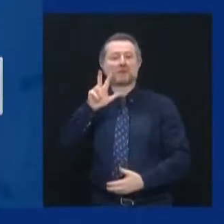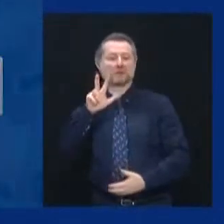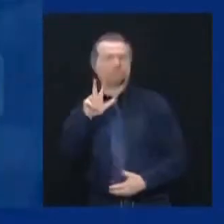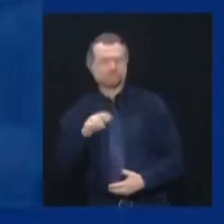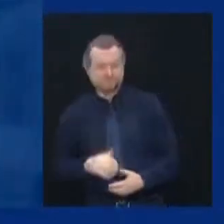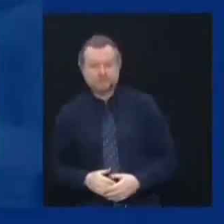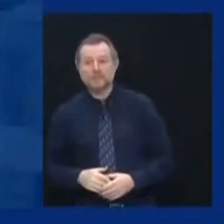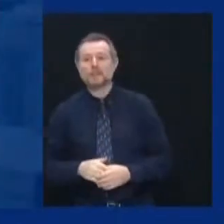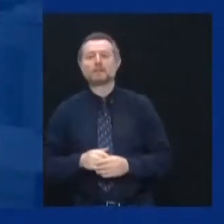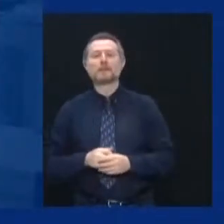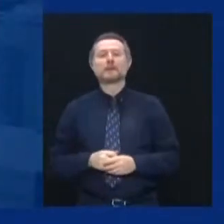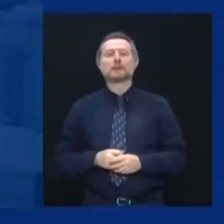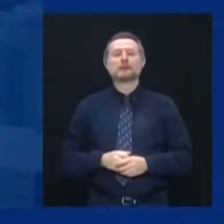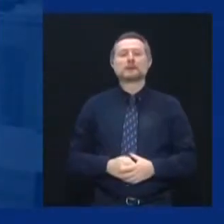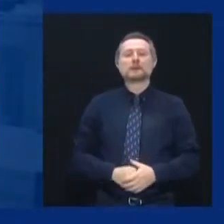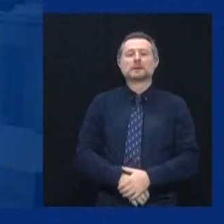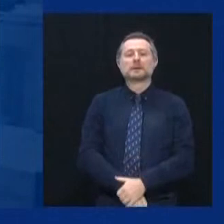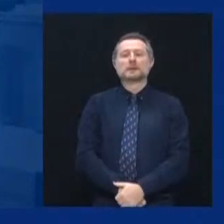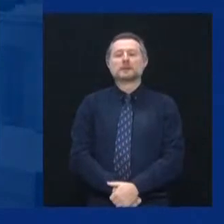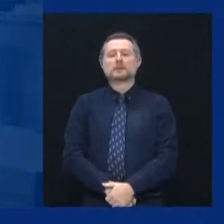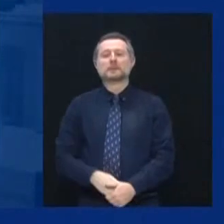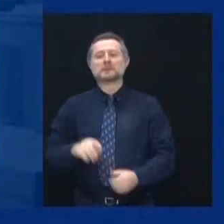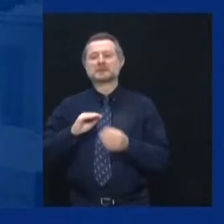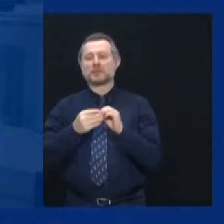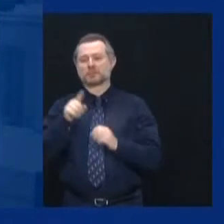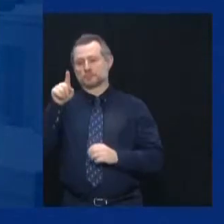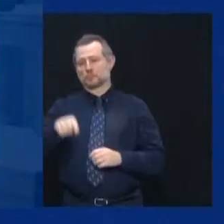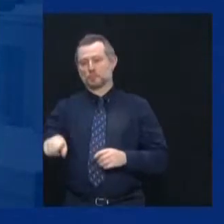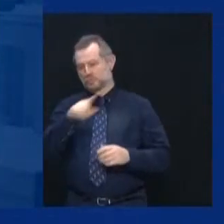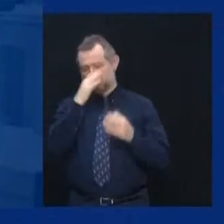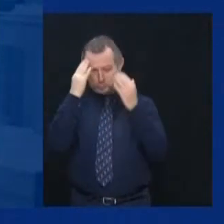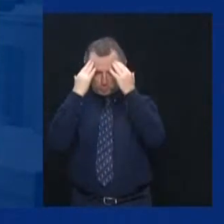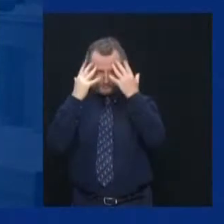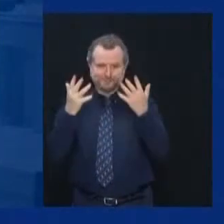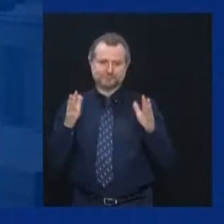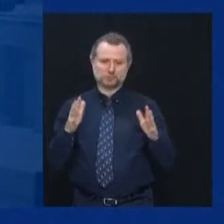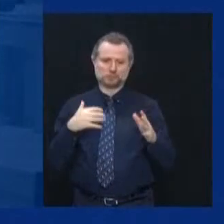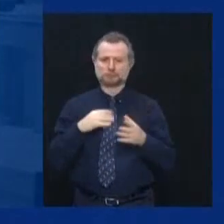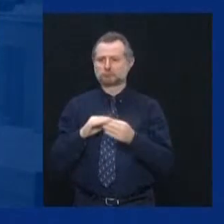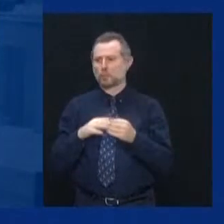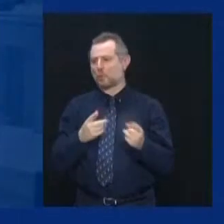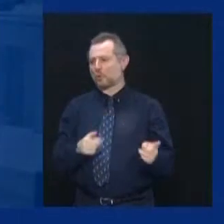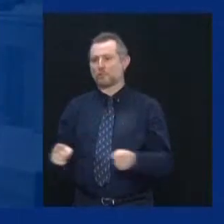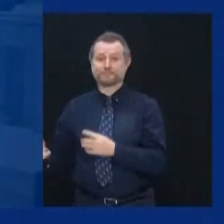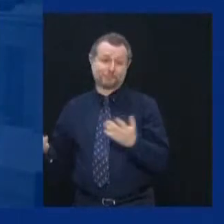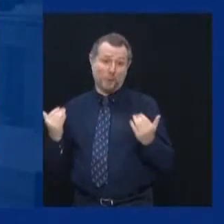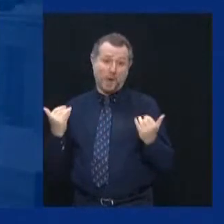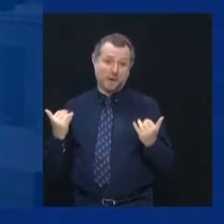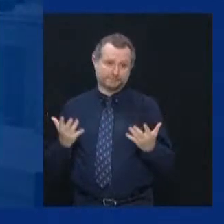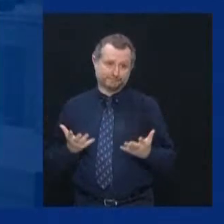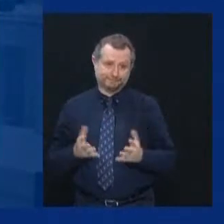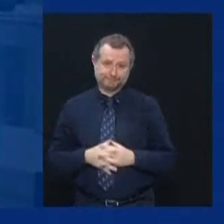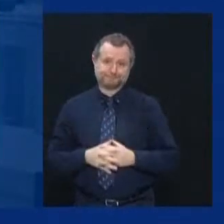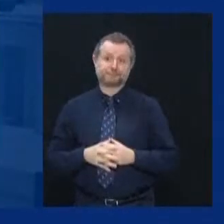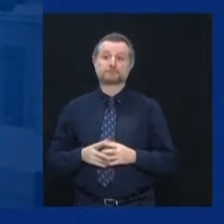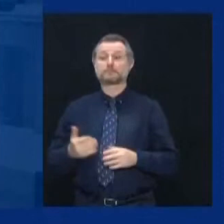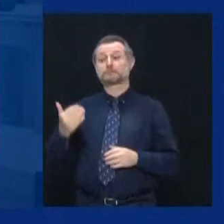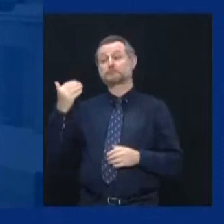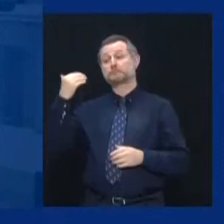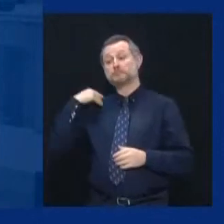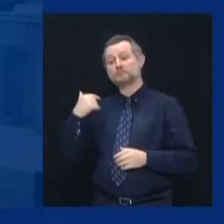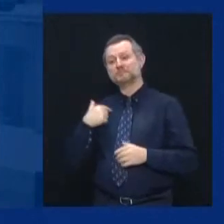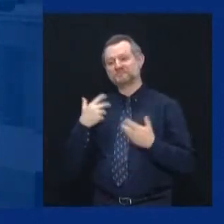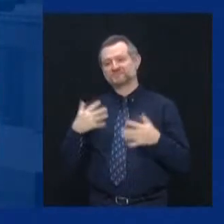We know these numbers. We know what is happening. This was all predictive it is